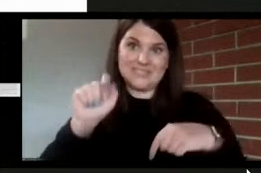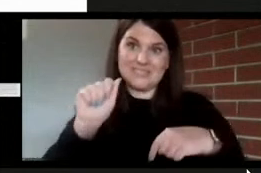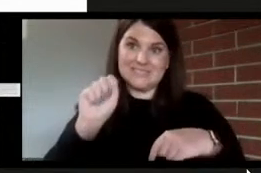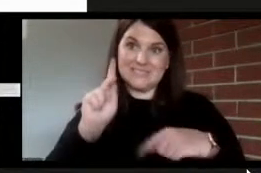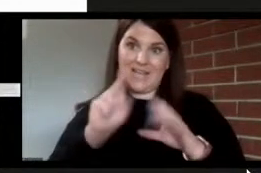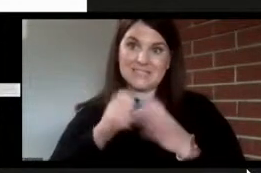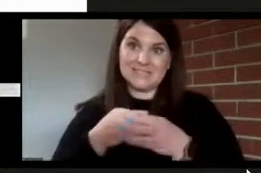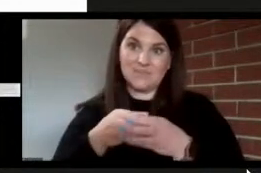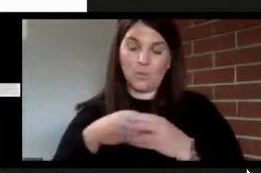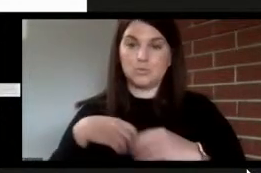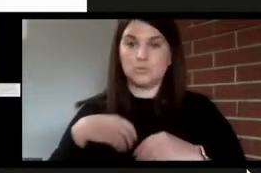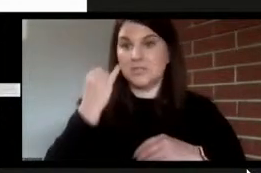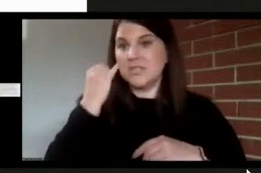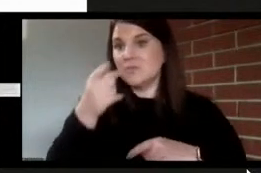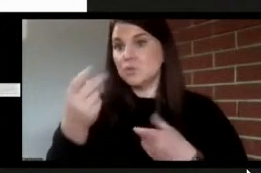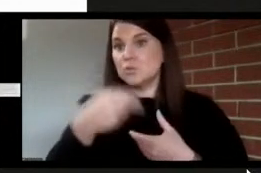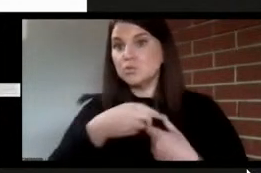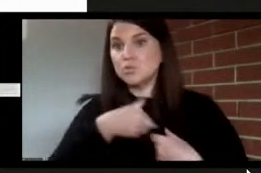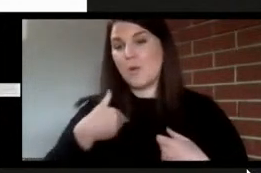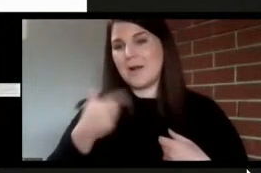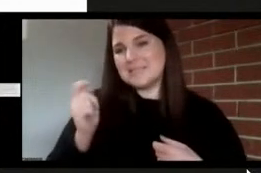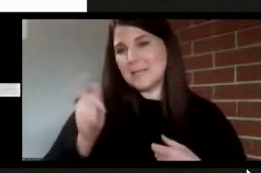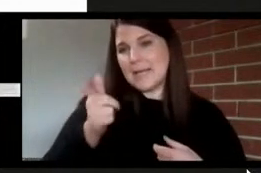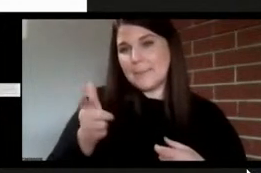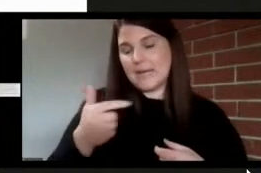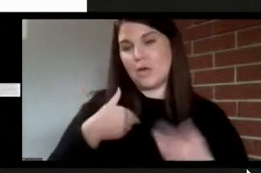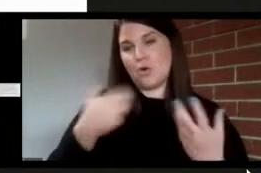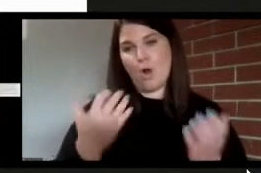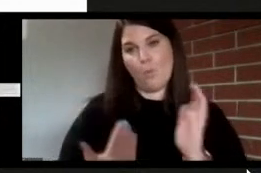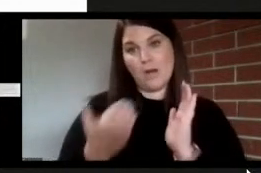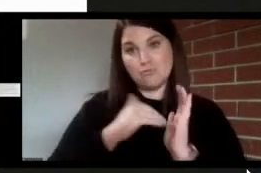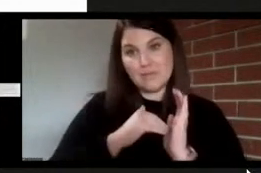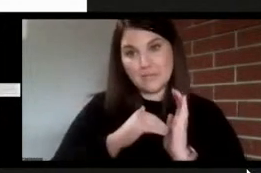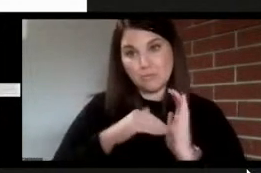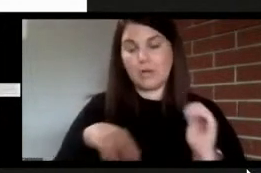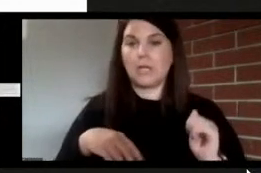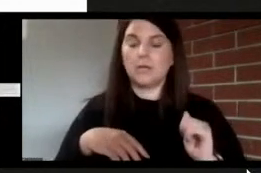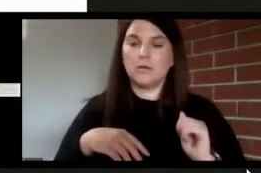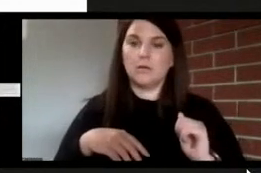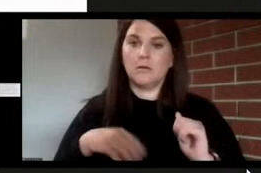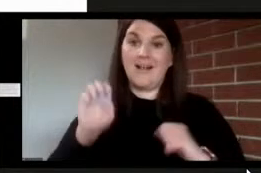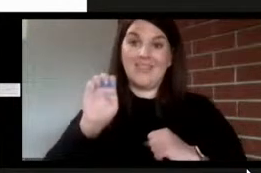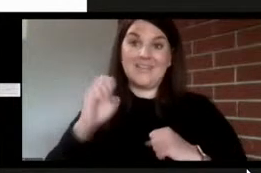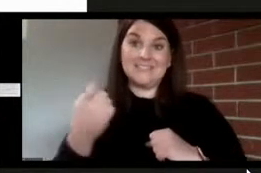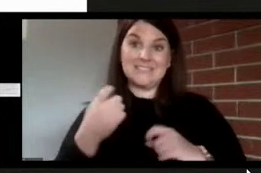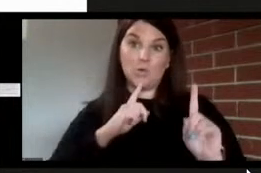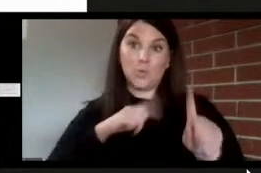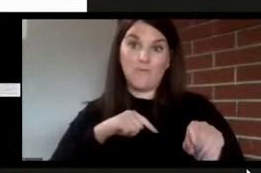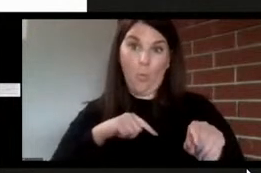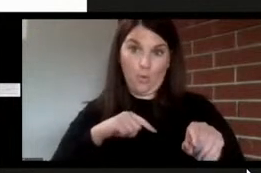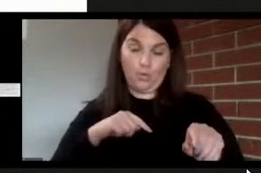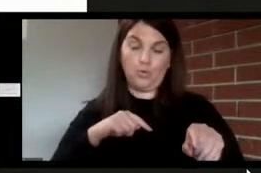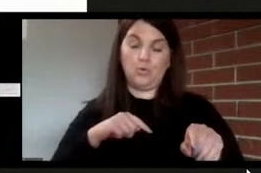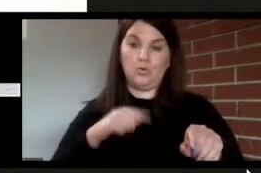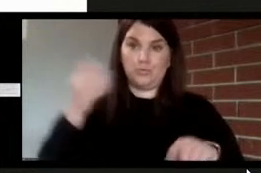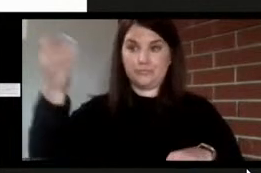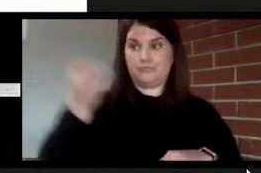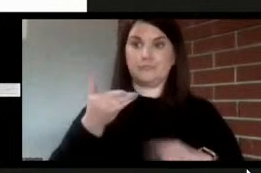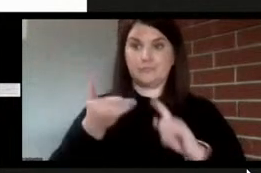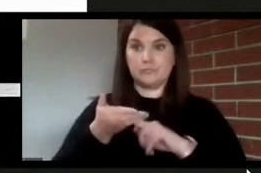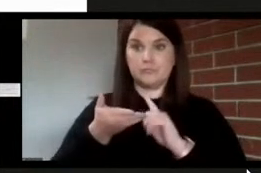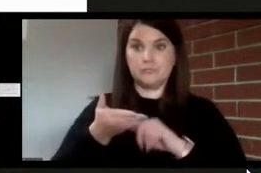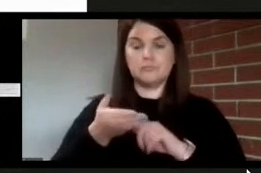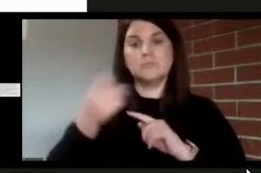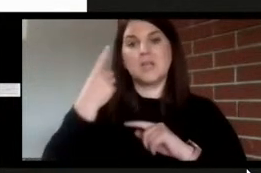us later, I just wanted to reiterate that the executive order actually is